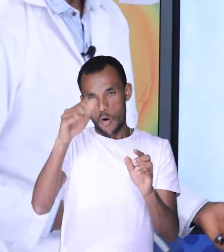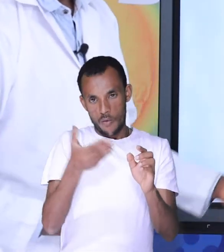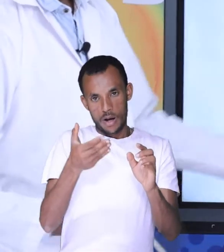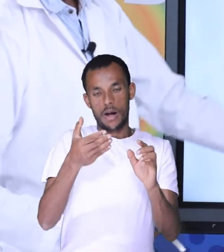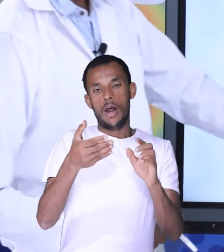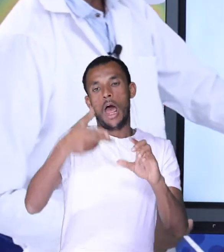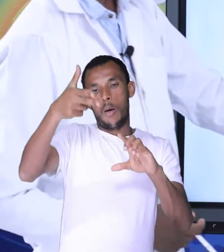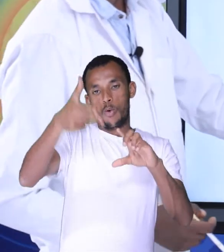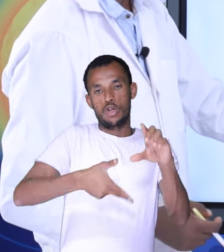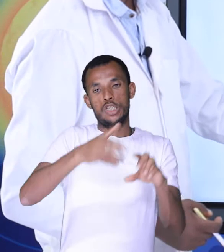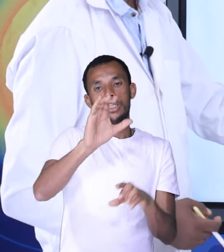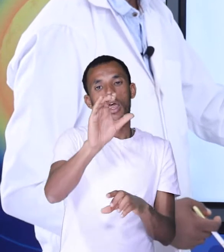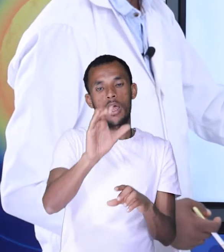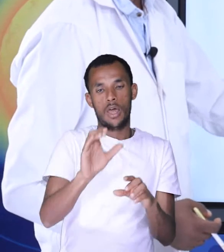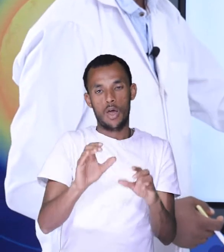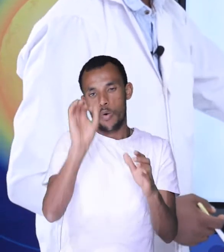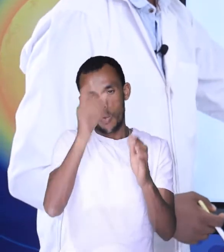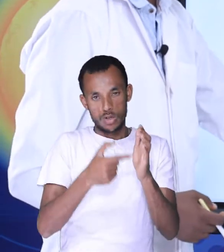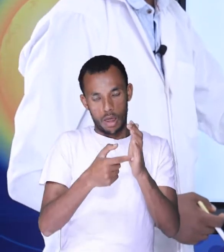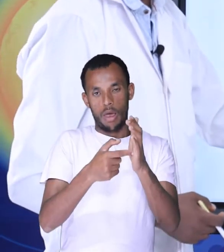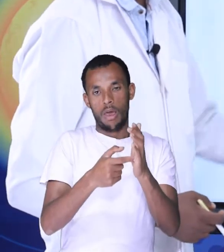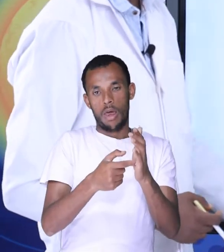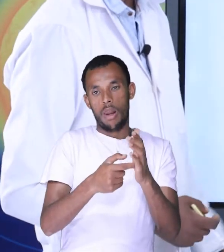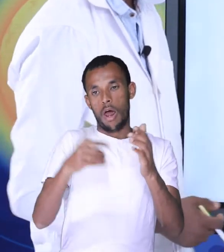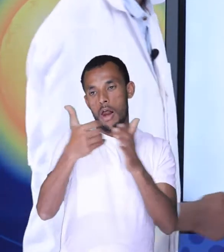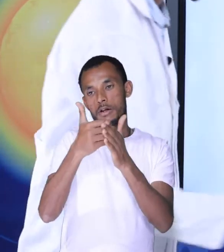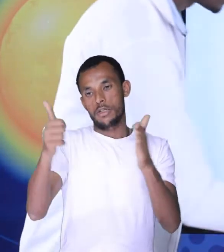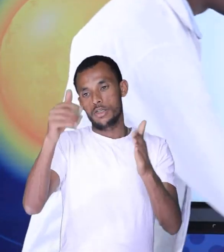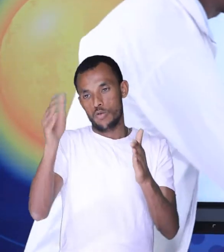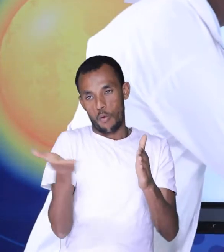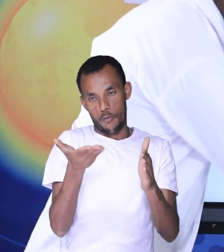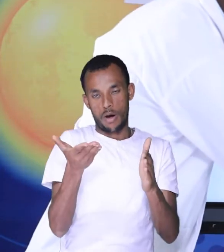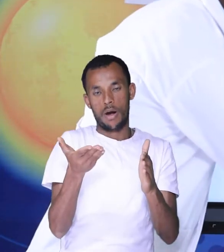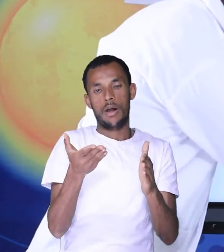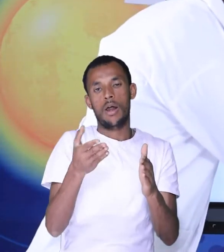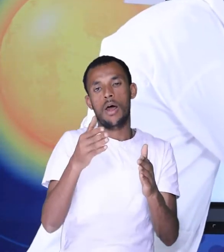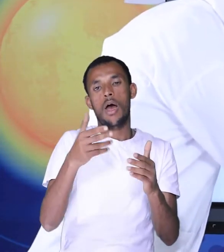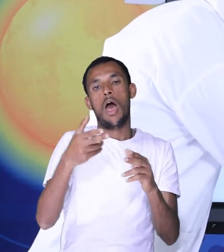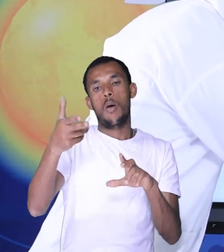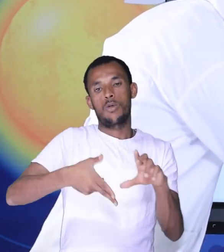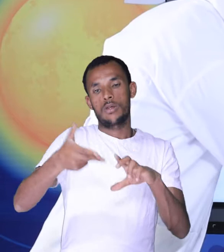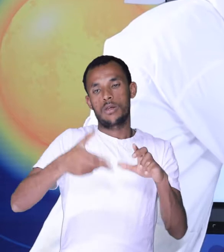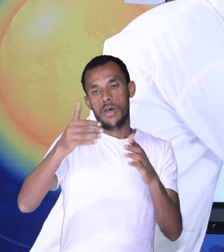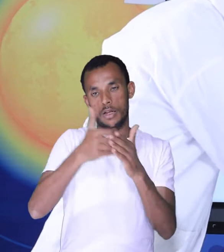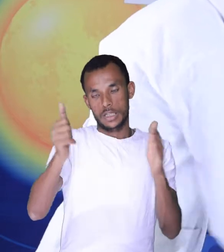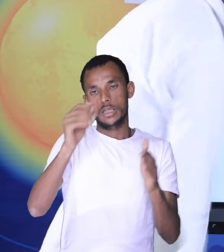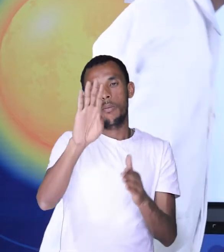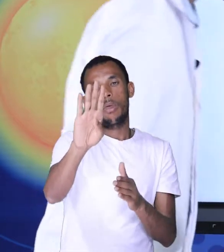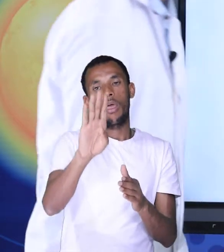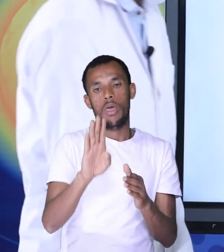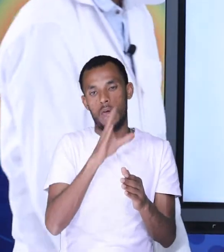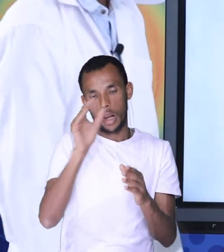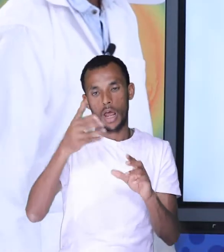C, and cosine is defined as adjacent over hypotenuse. Then the adjacent one is B over